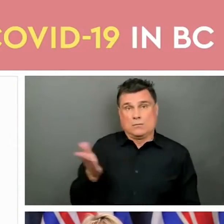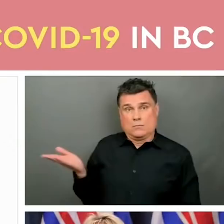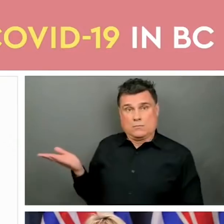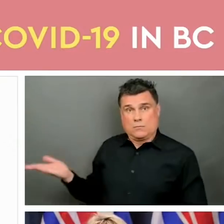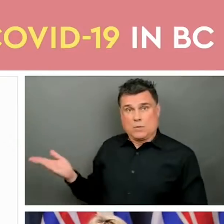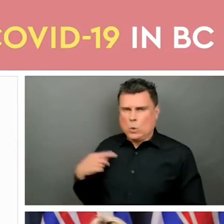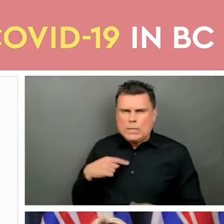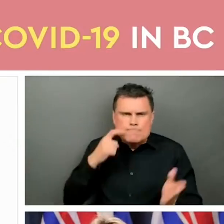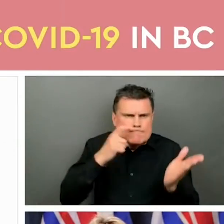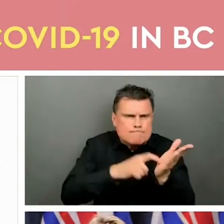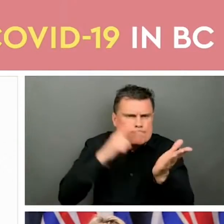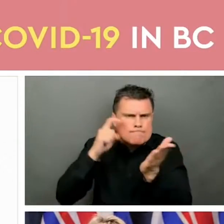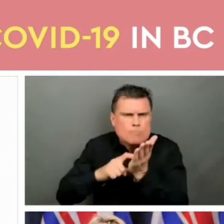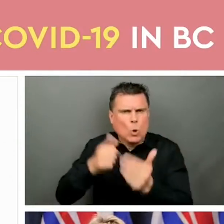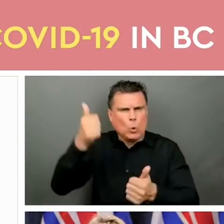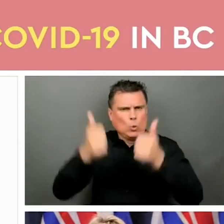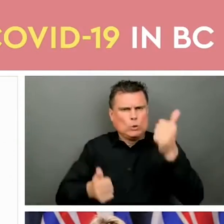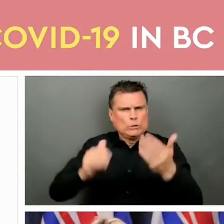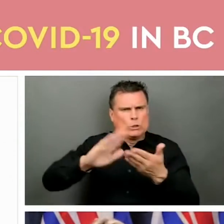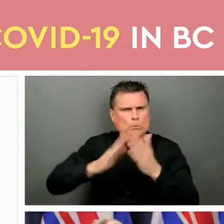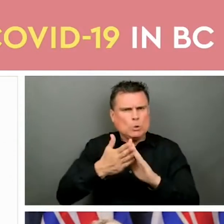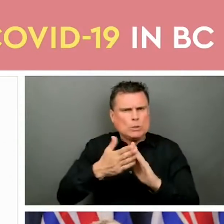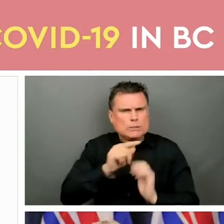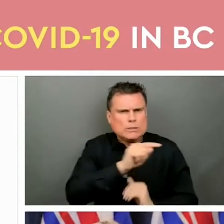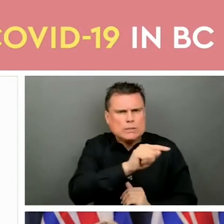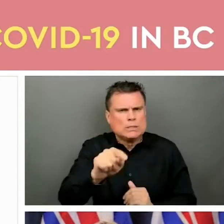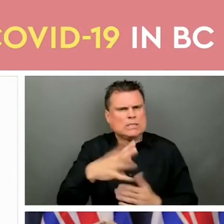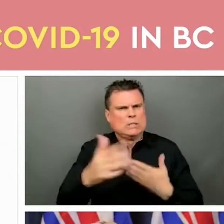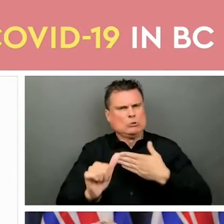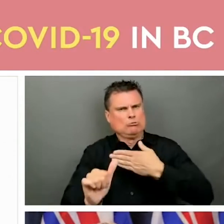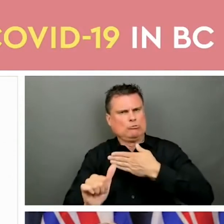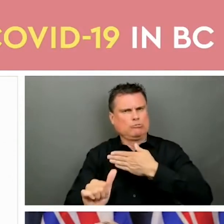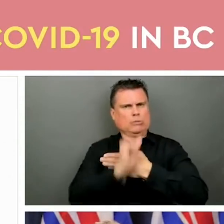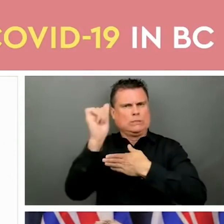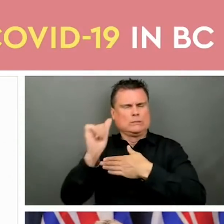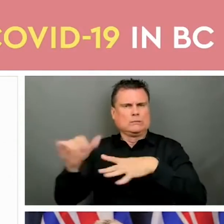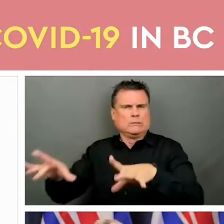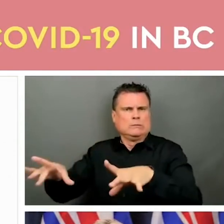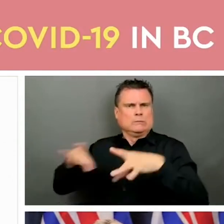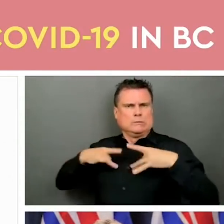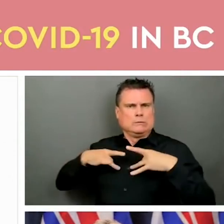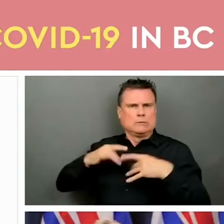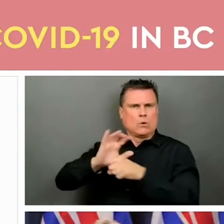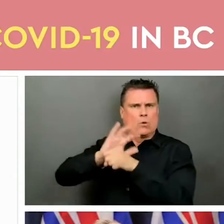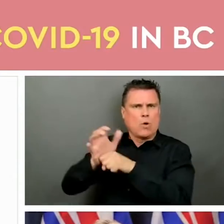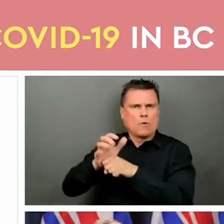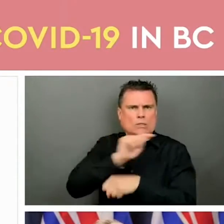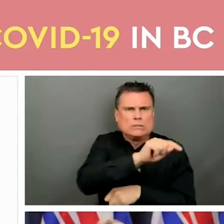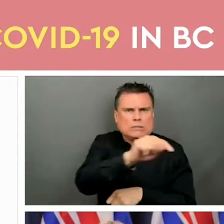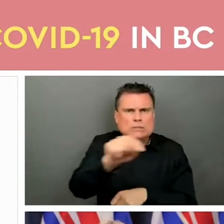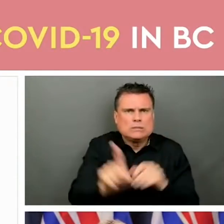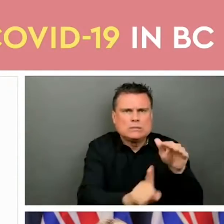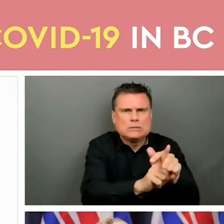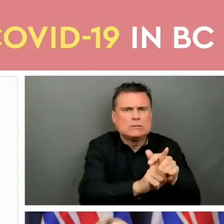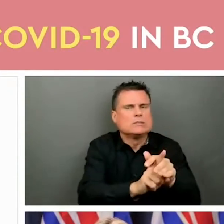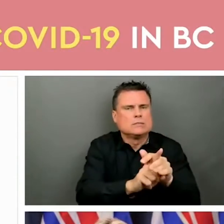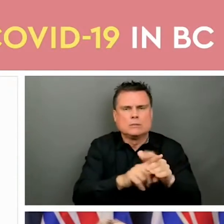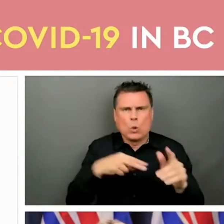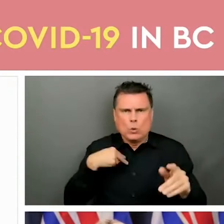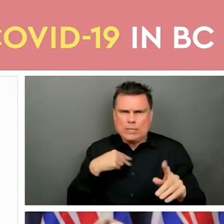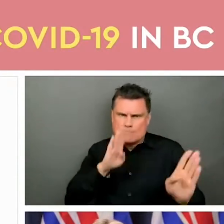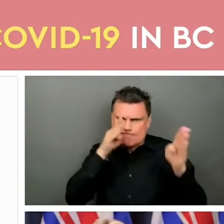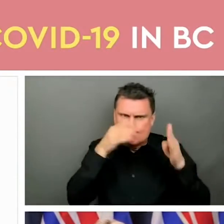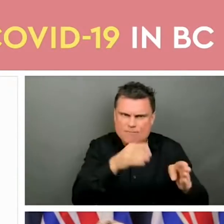is happening and where the immunization rates are lower. So based on this, we are targeting a number